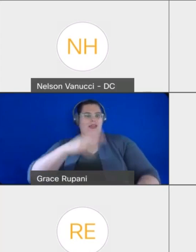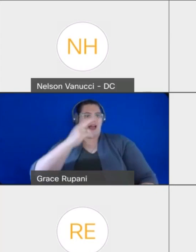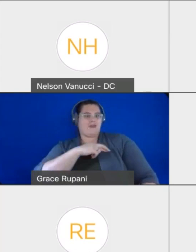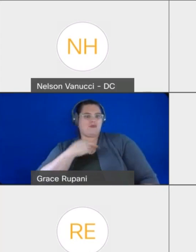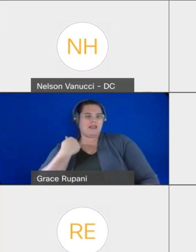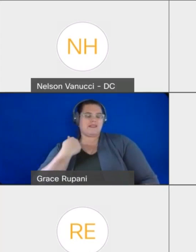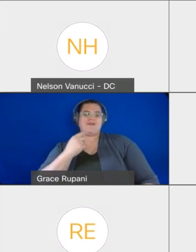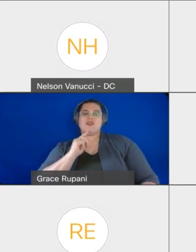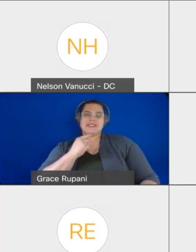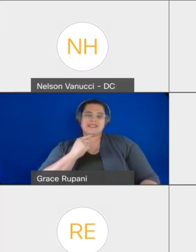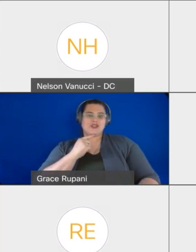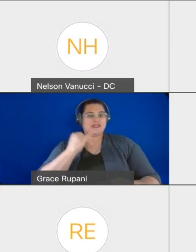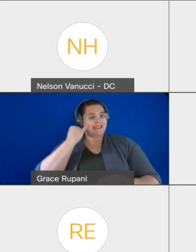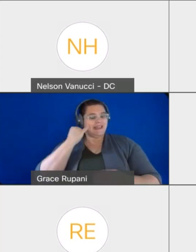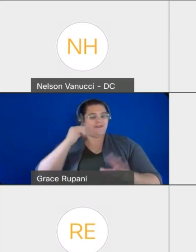COVID are living.